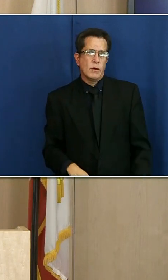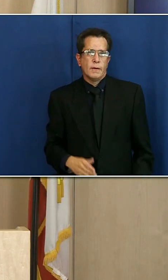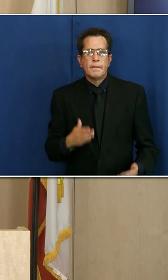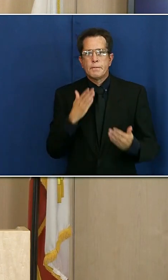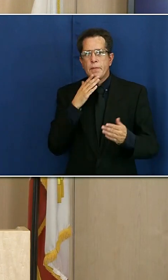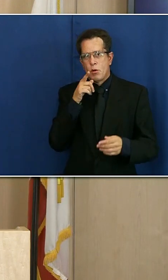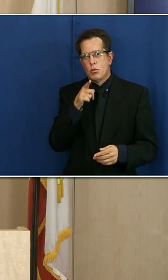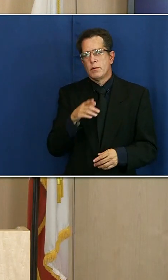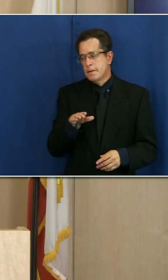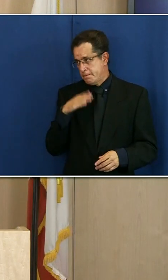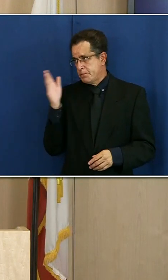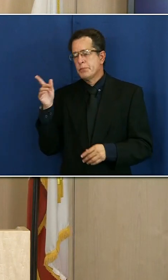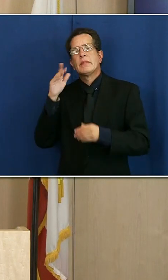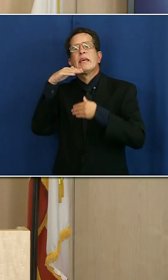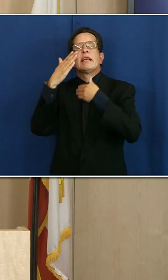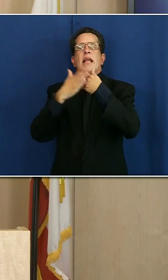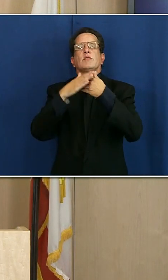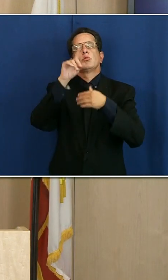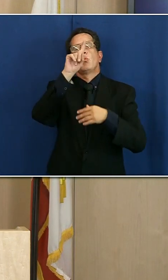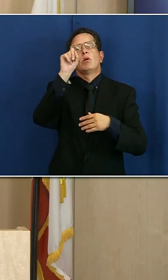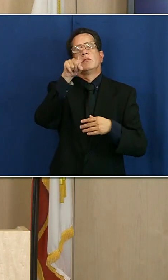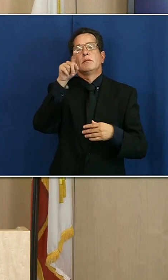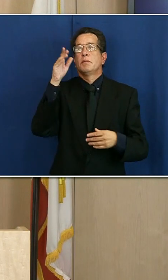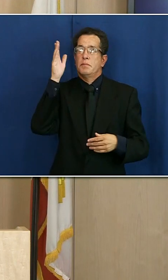Okay, let's go to the next question.